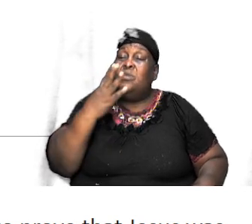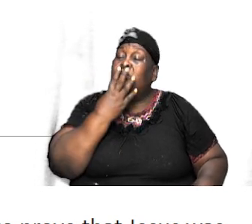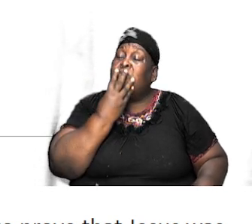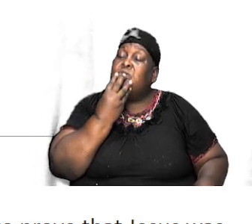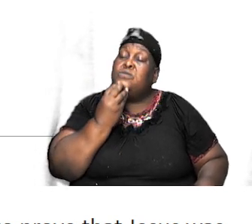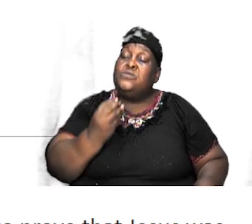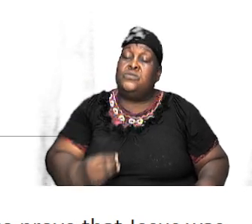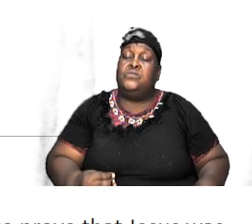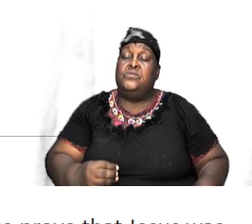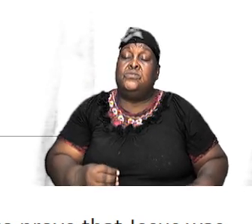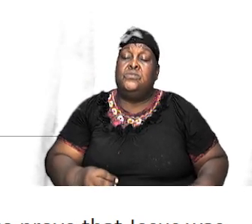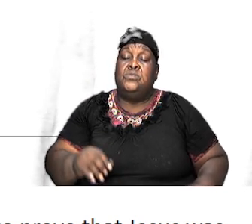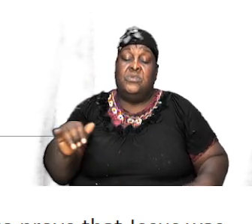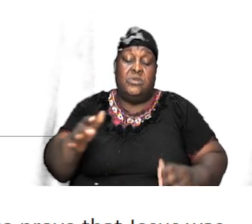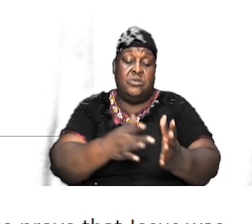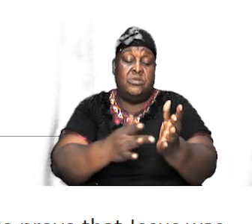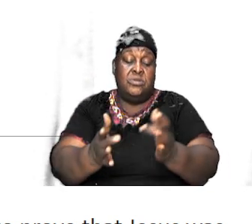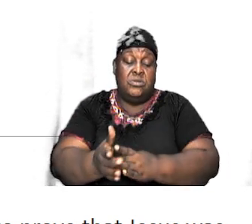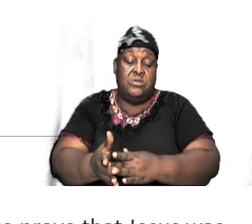the Messiah.